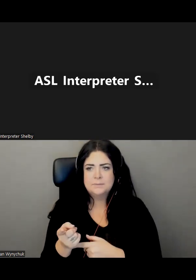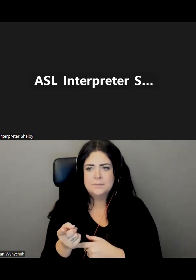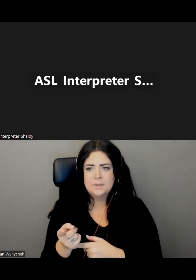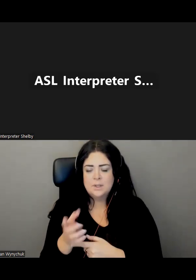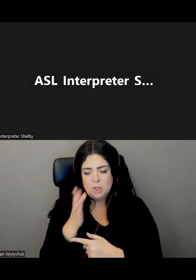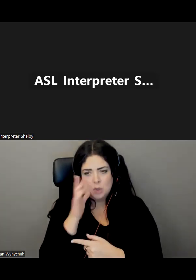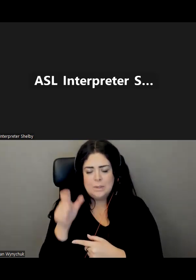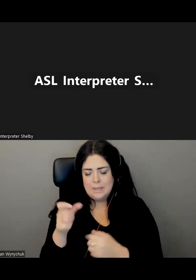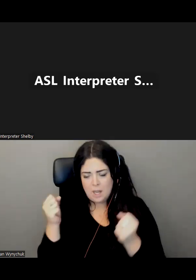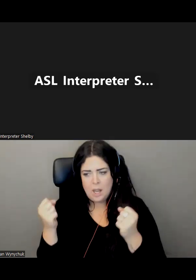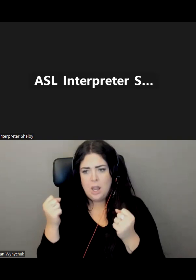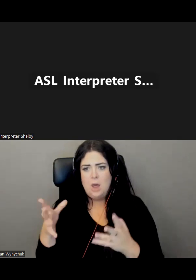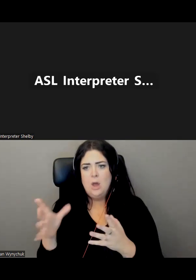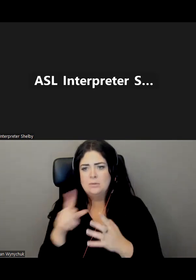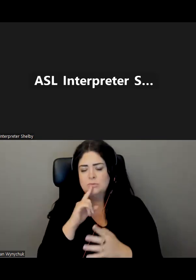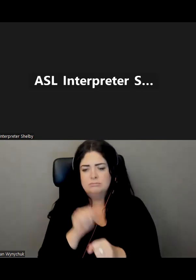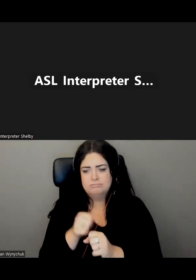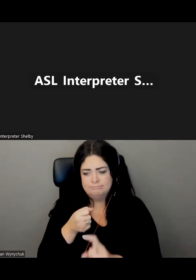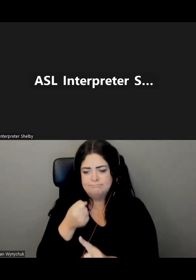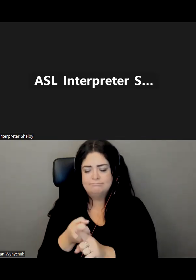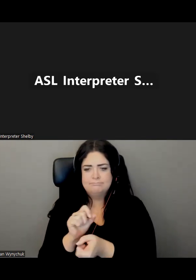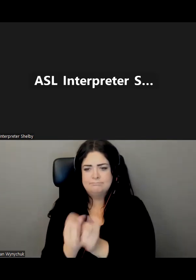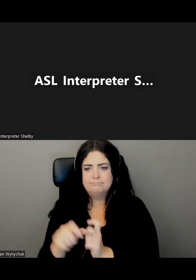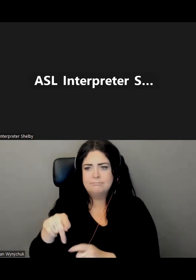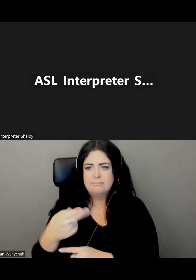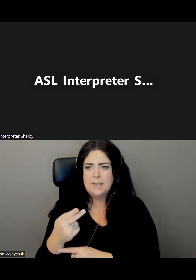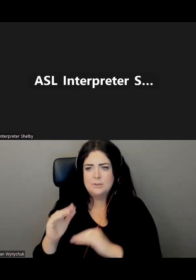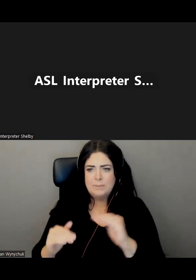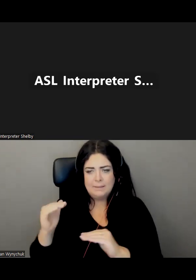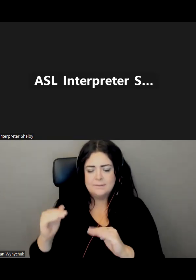few to change the pH for the citrus peels.